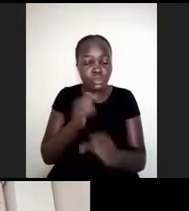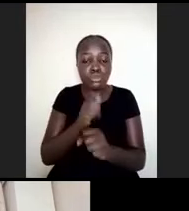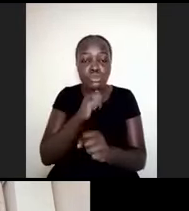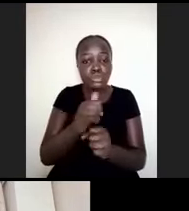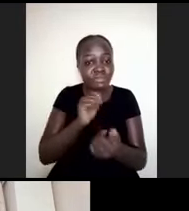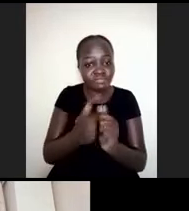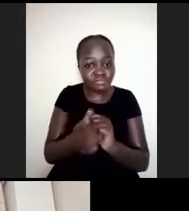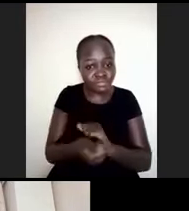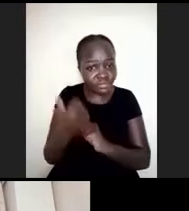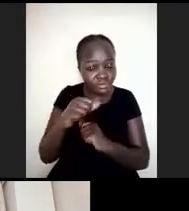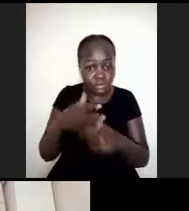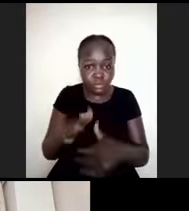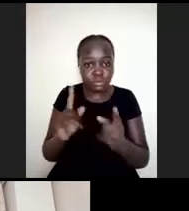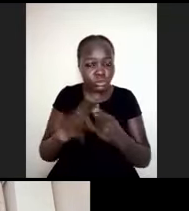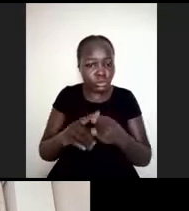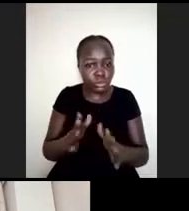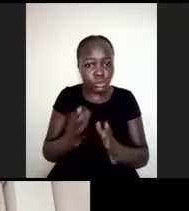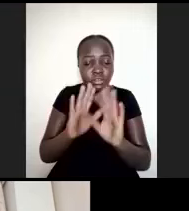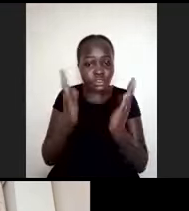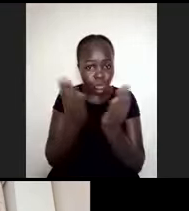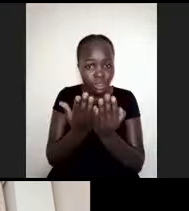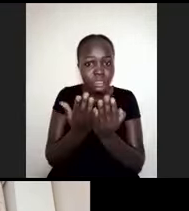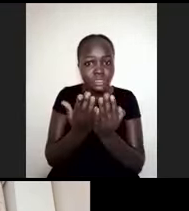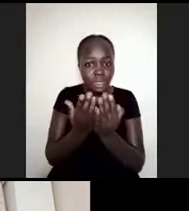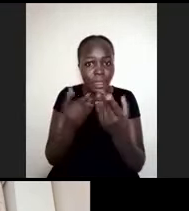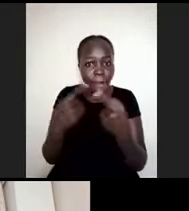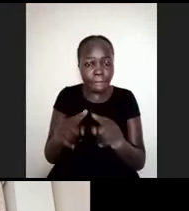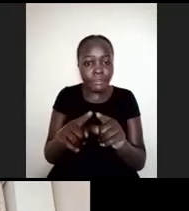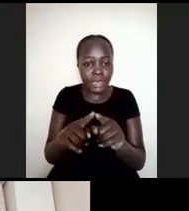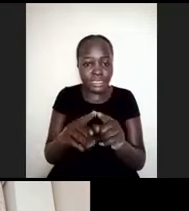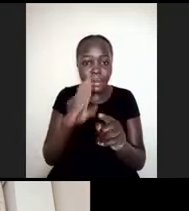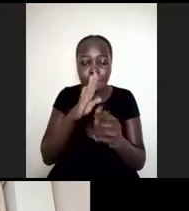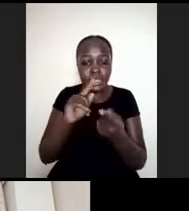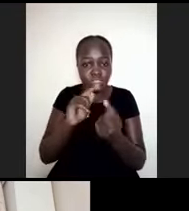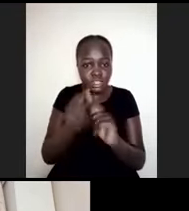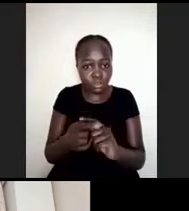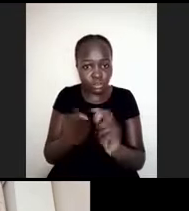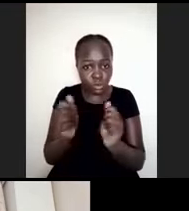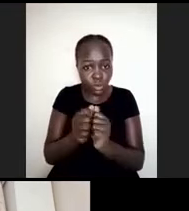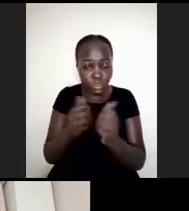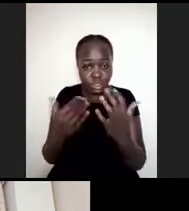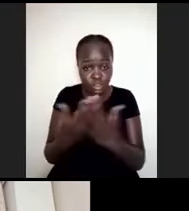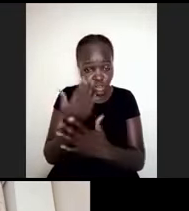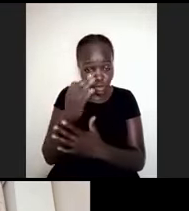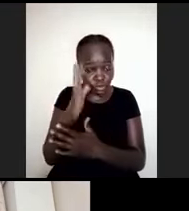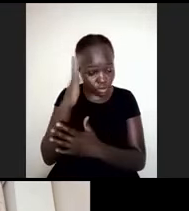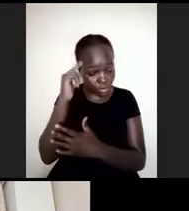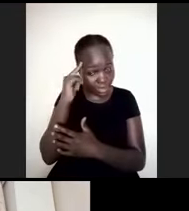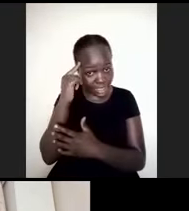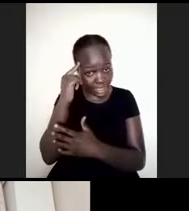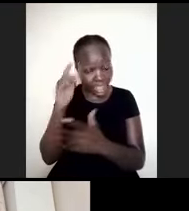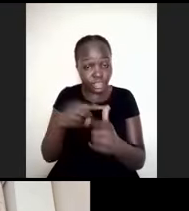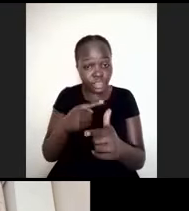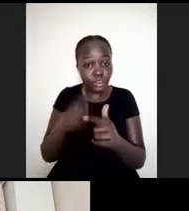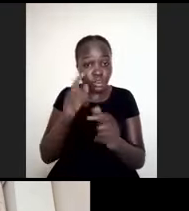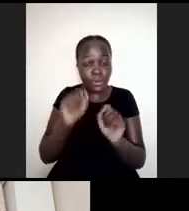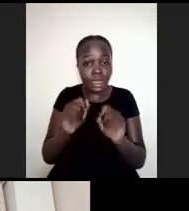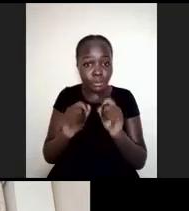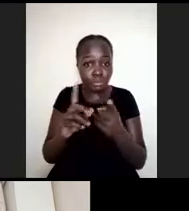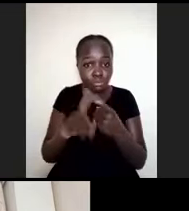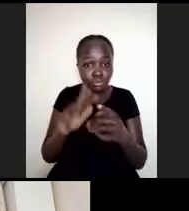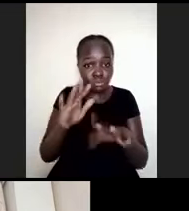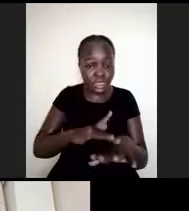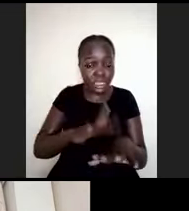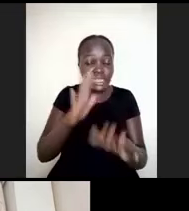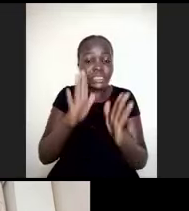the pattern of this world, but be transformed by the renewing of your mind. Then you will be able to test and approve